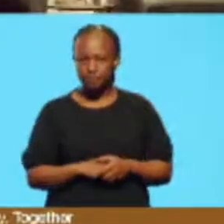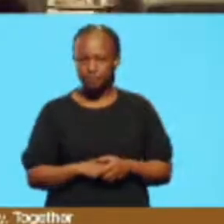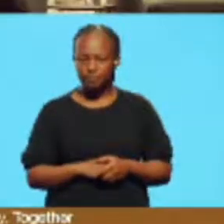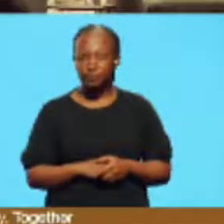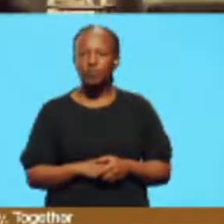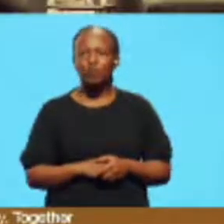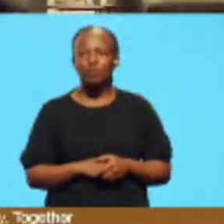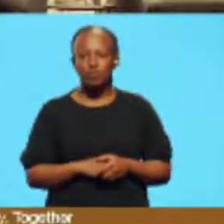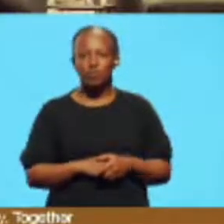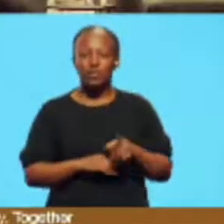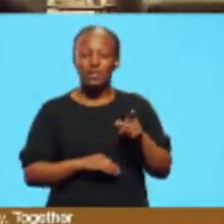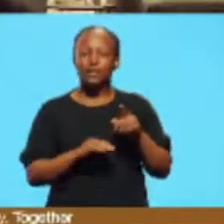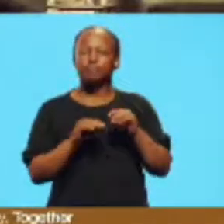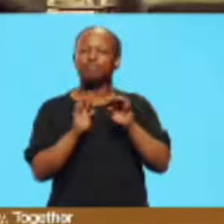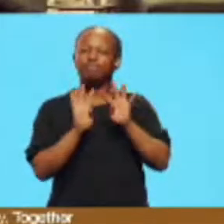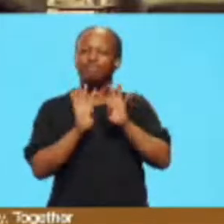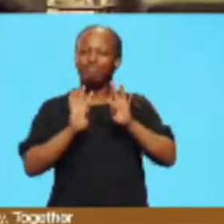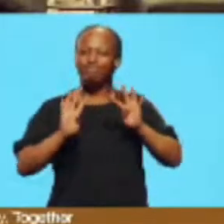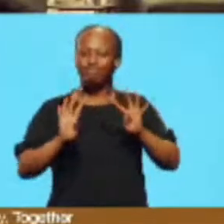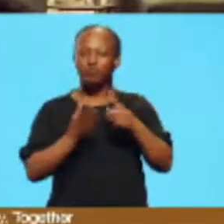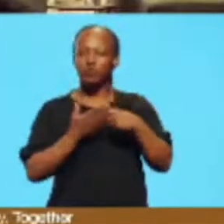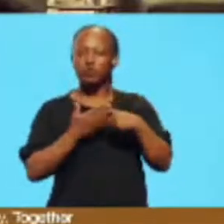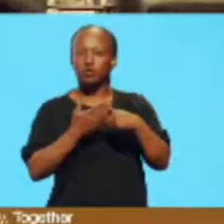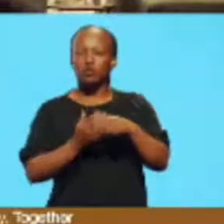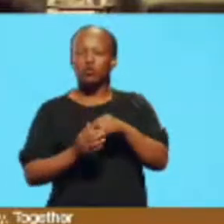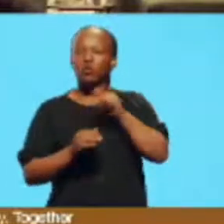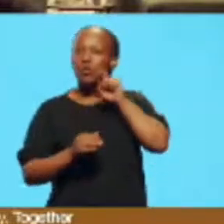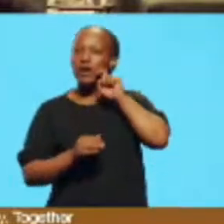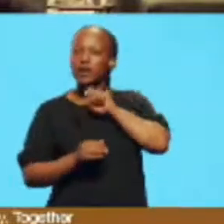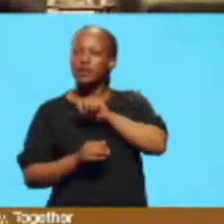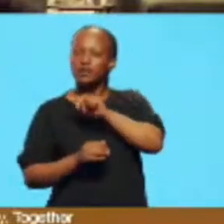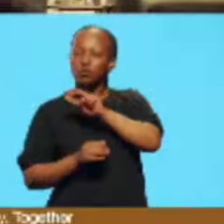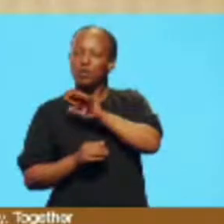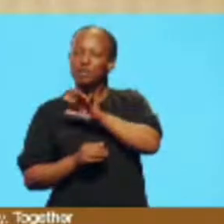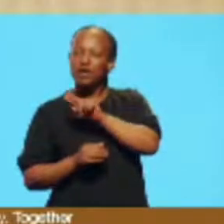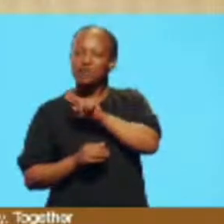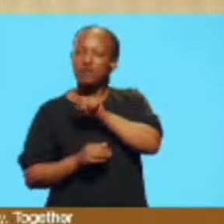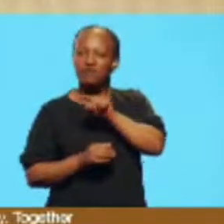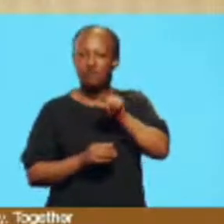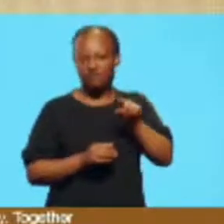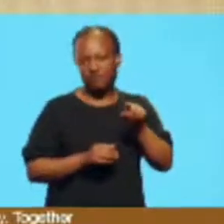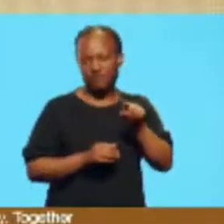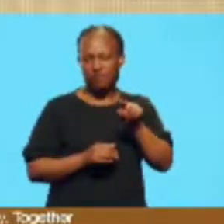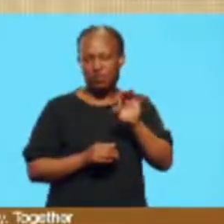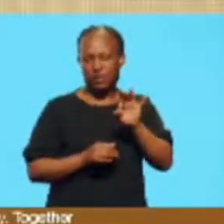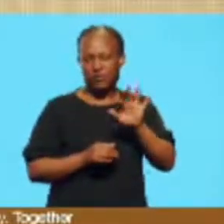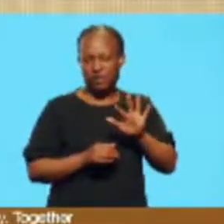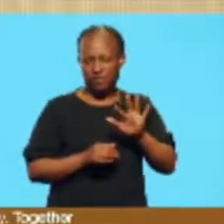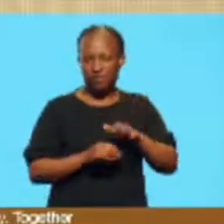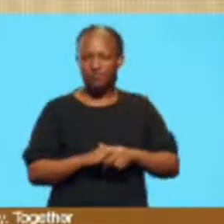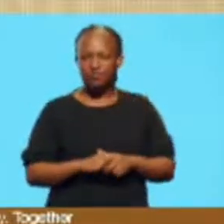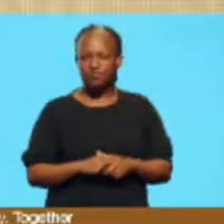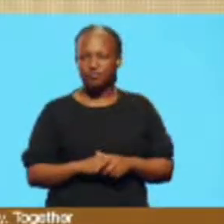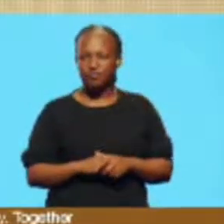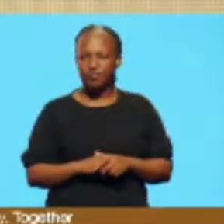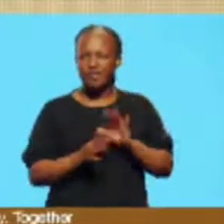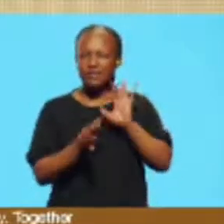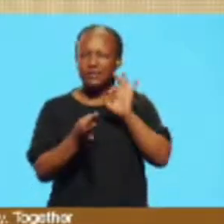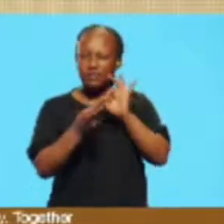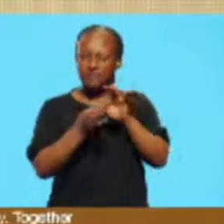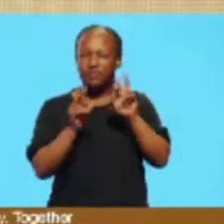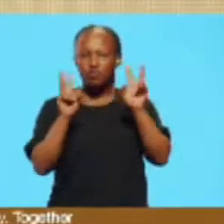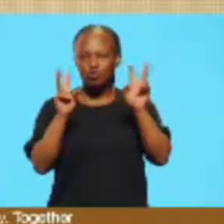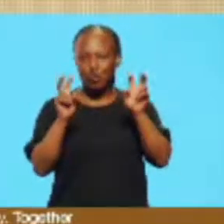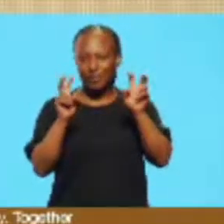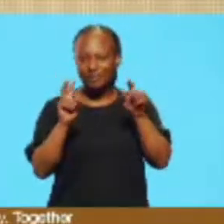on the focus between the ages of 25 and 24 age cohorts. There's a very specific topic they'll be talking